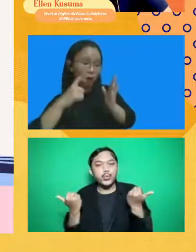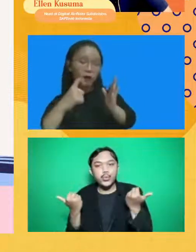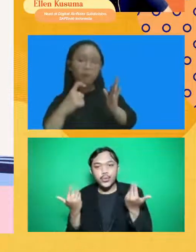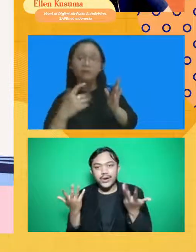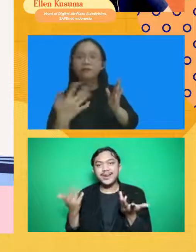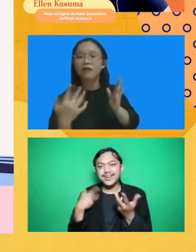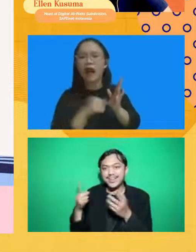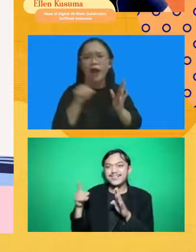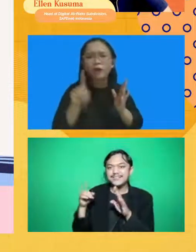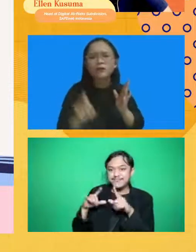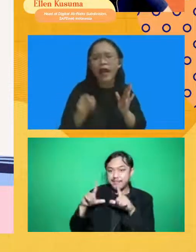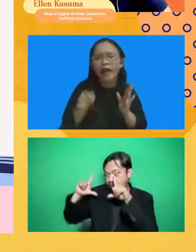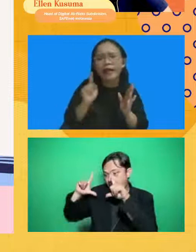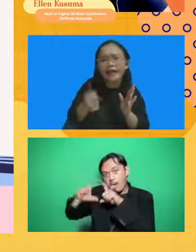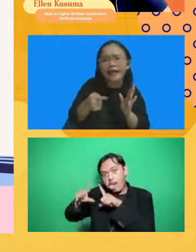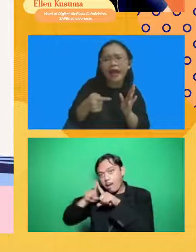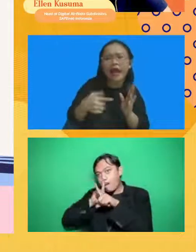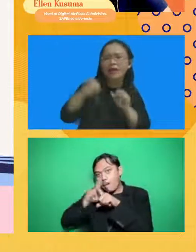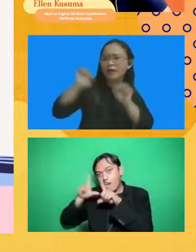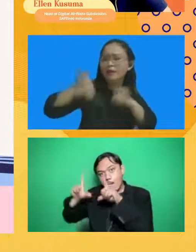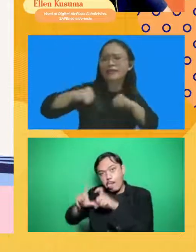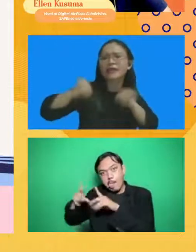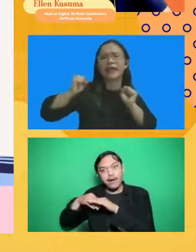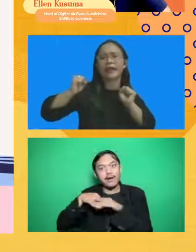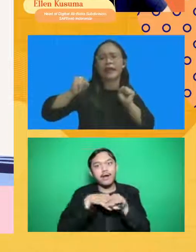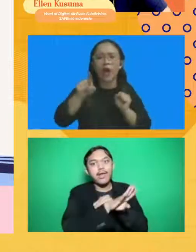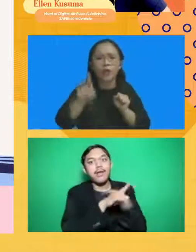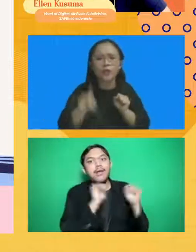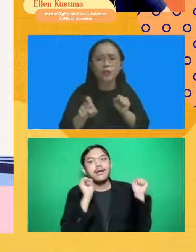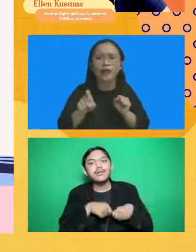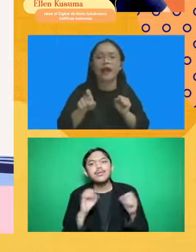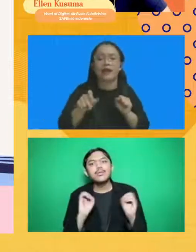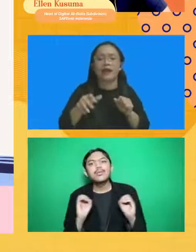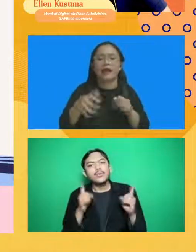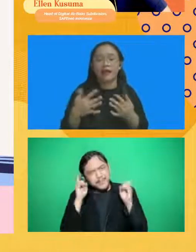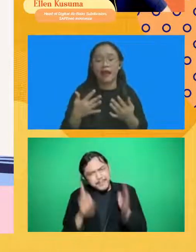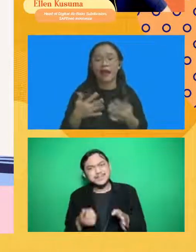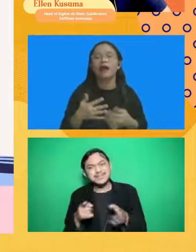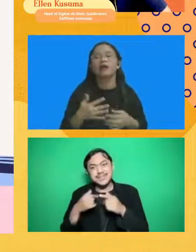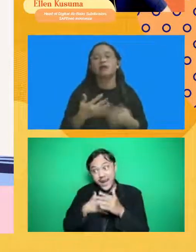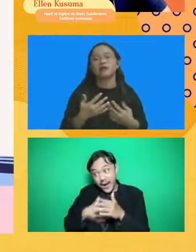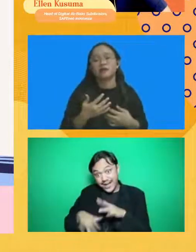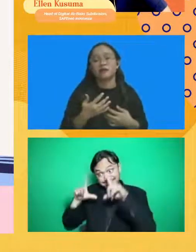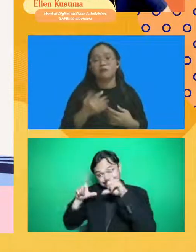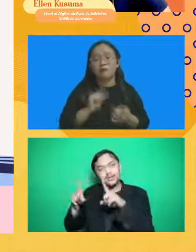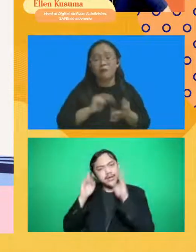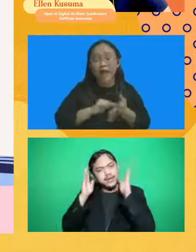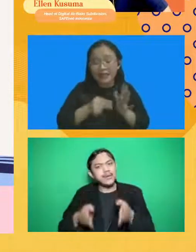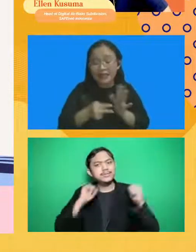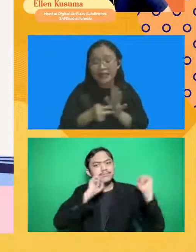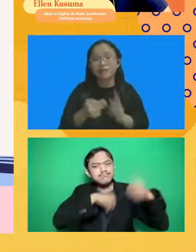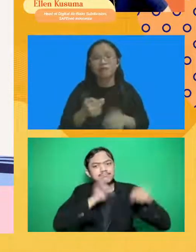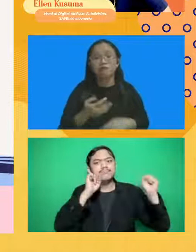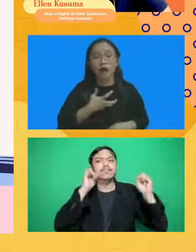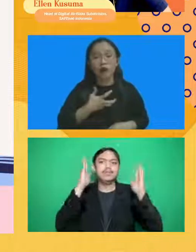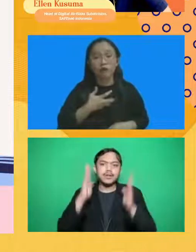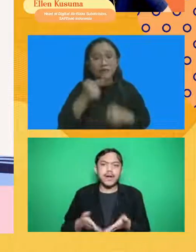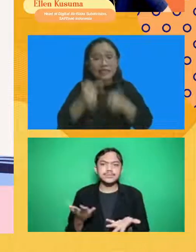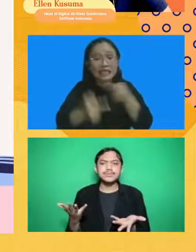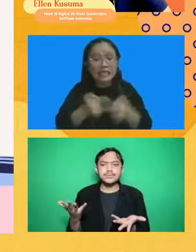So when we are talking about digital body, we also need to talk about consent too, because we